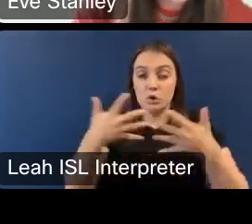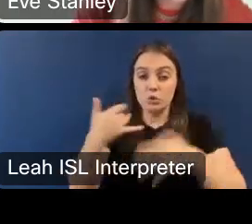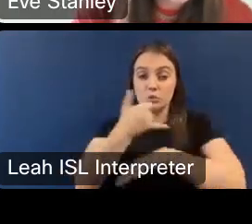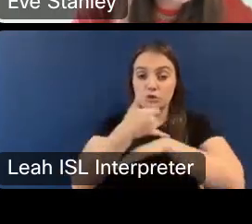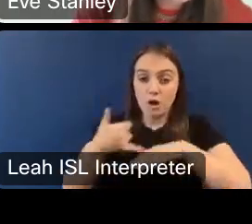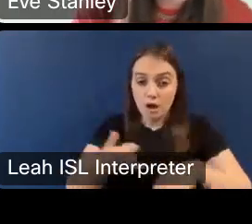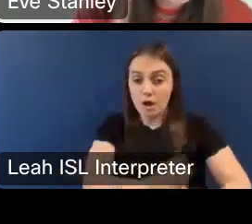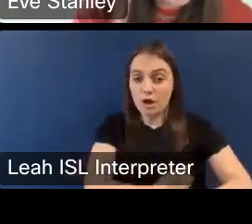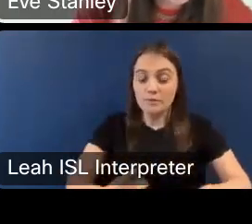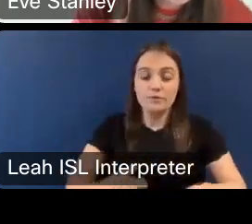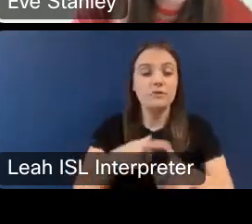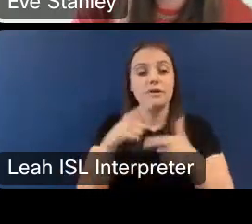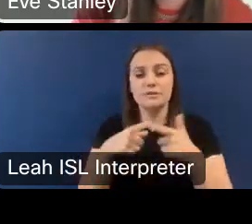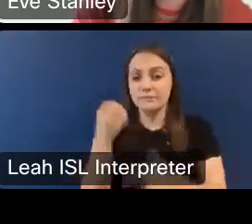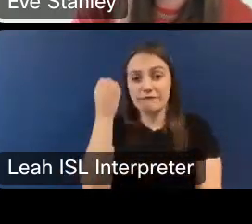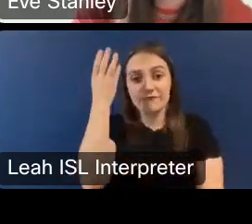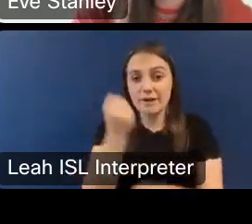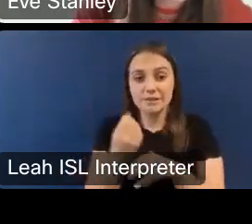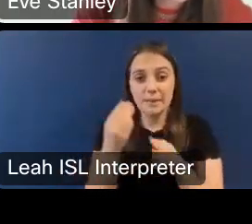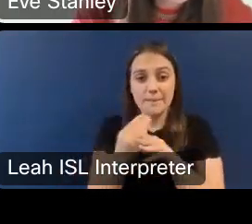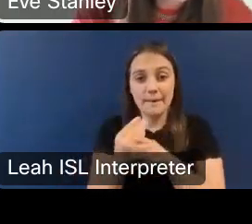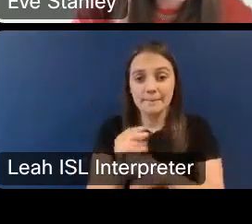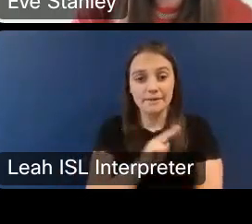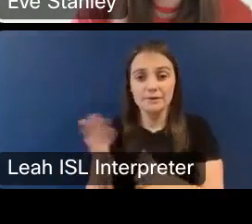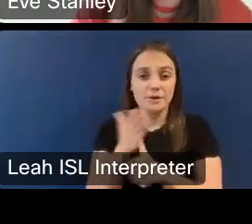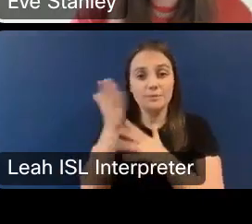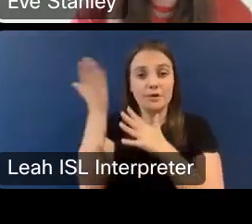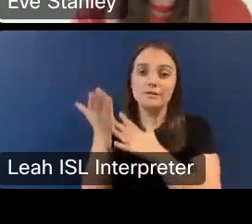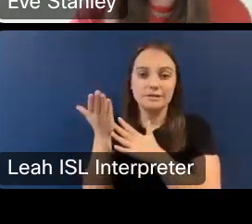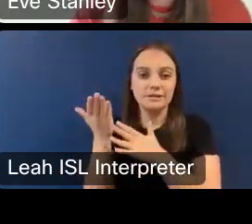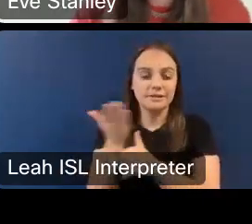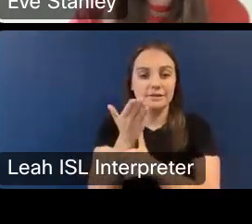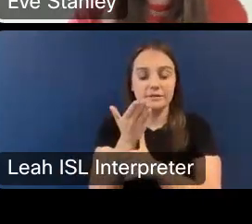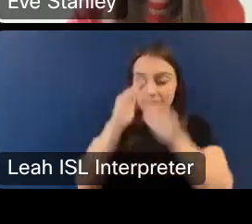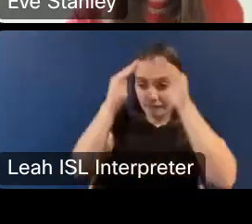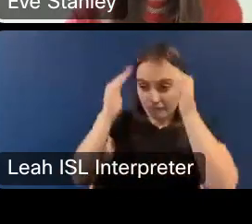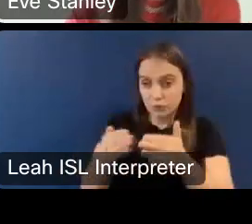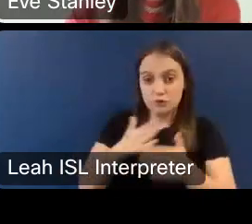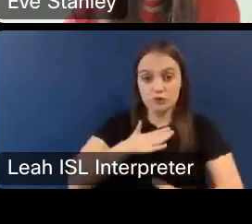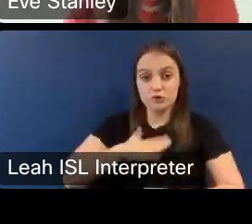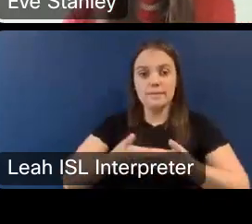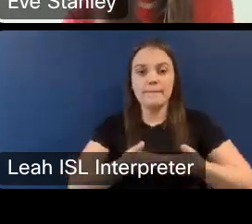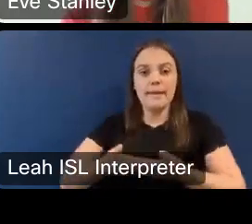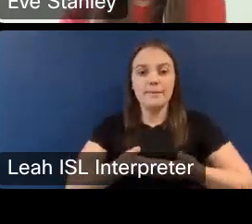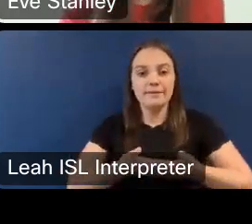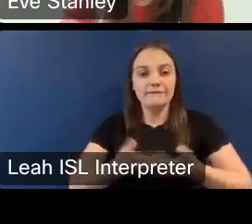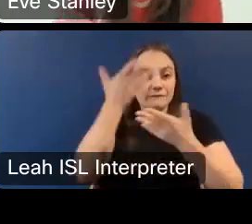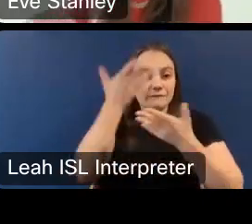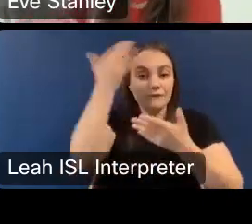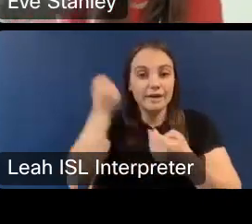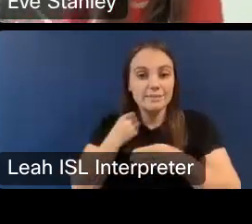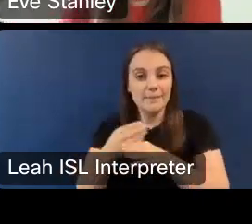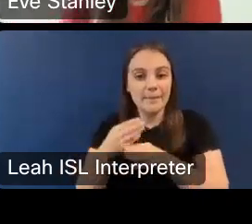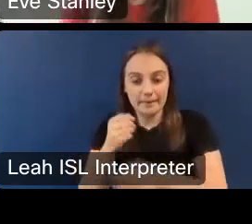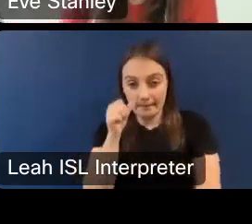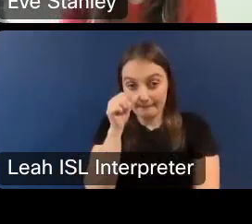you are definitely forgotten about or definitely not a priority, and it's just all about the baby. And through significant